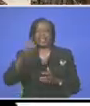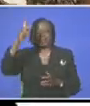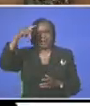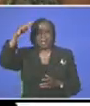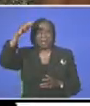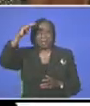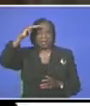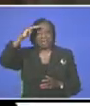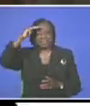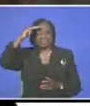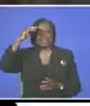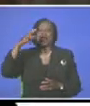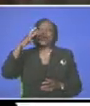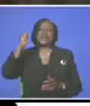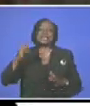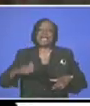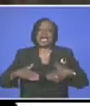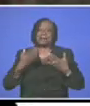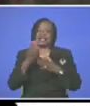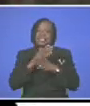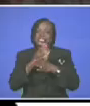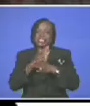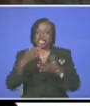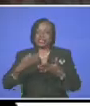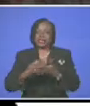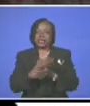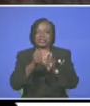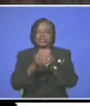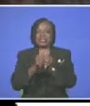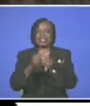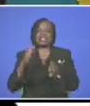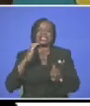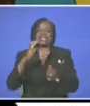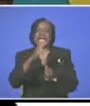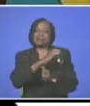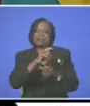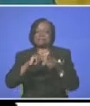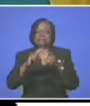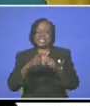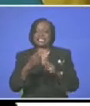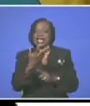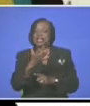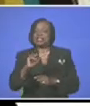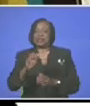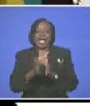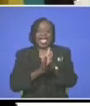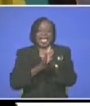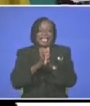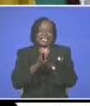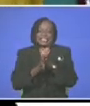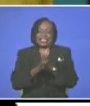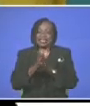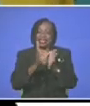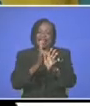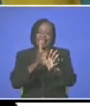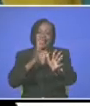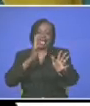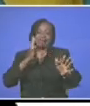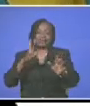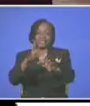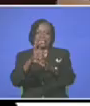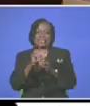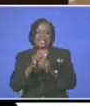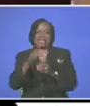minister was elated to share the news with his cabinet colleagues. They too were excited, lining up to take pictures with the golden